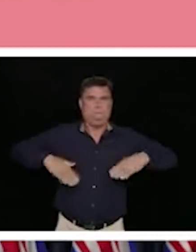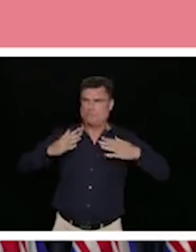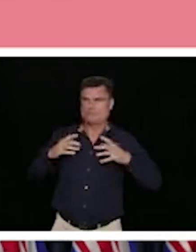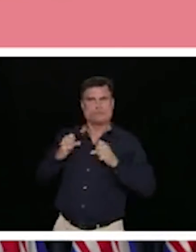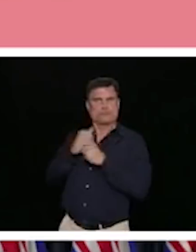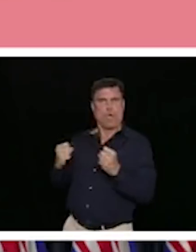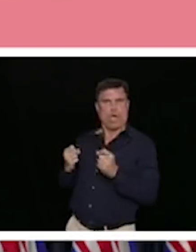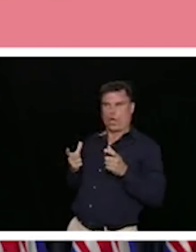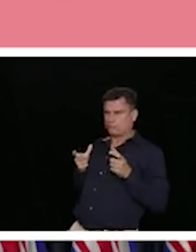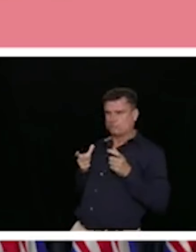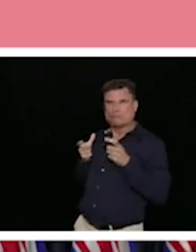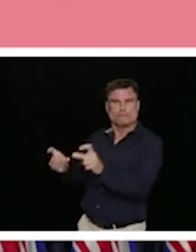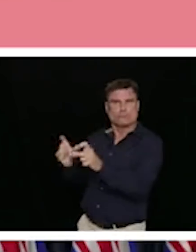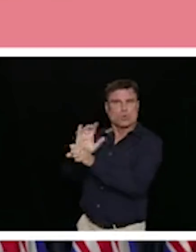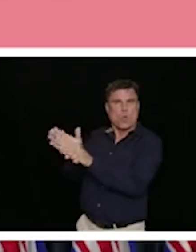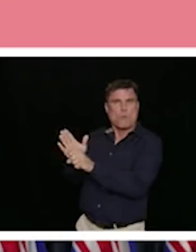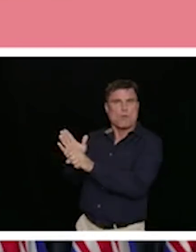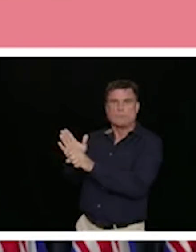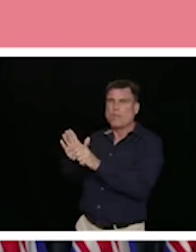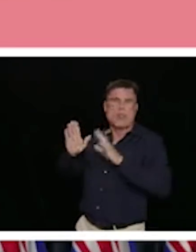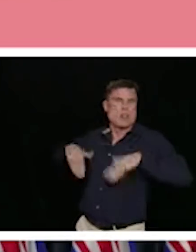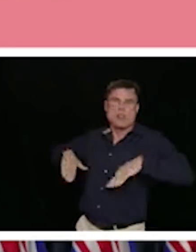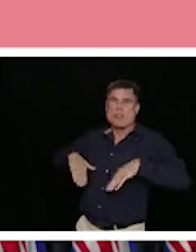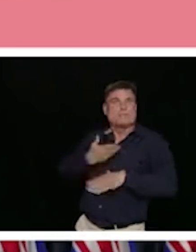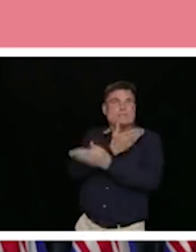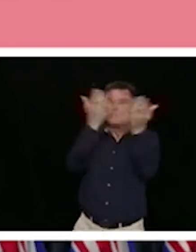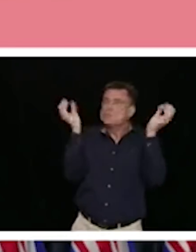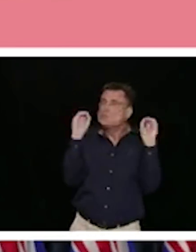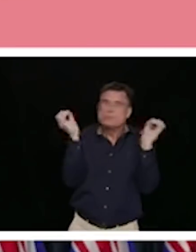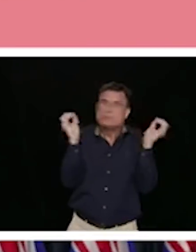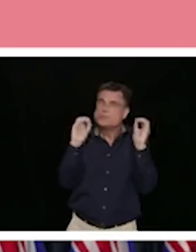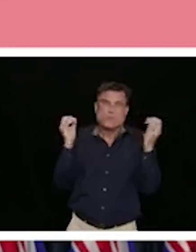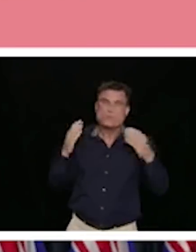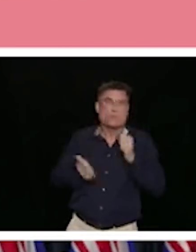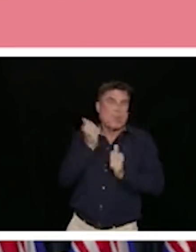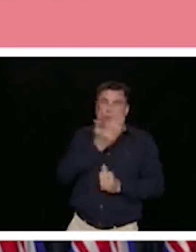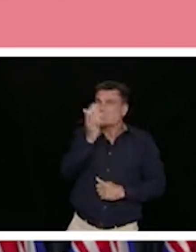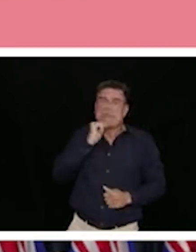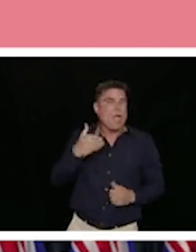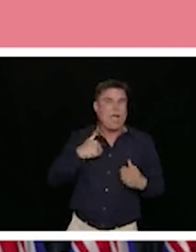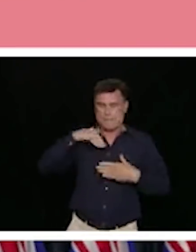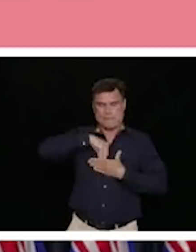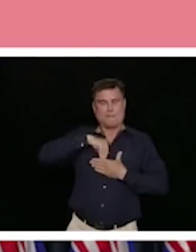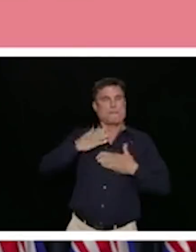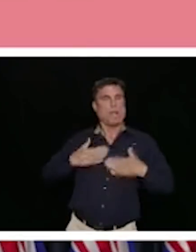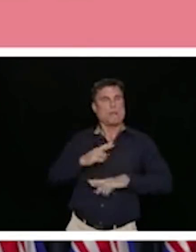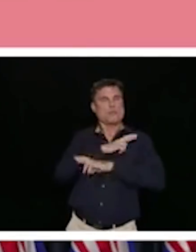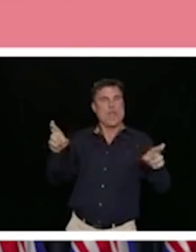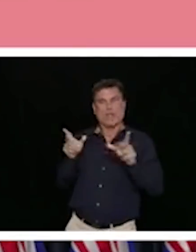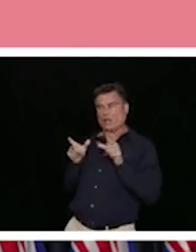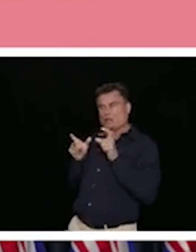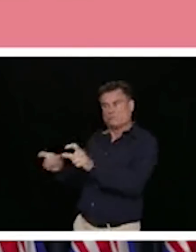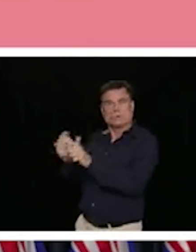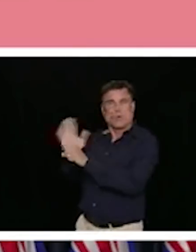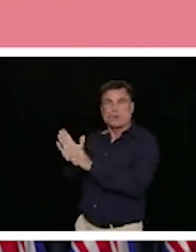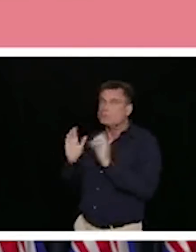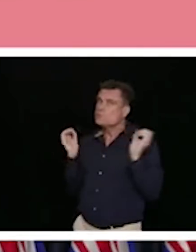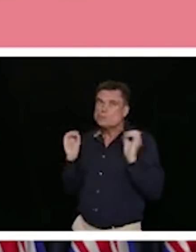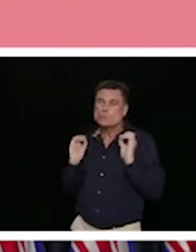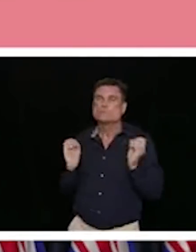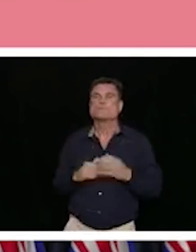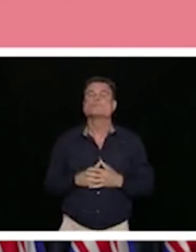very low levels of this virus. And we don't yet know whether having these antibodies means that you're protected, that you're immune from this